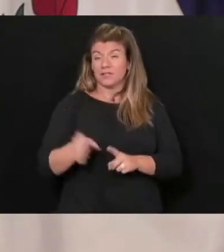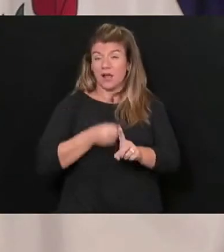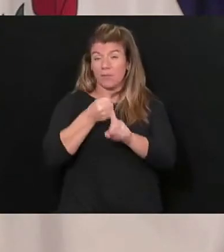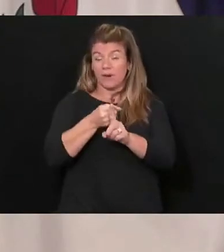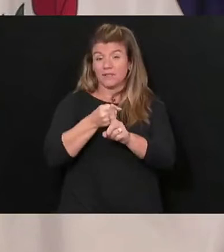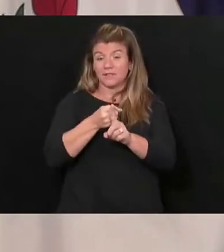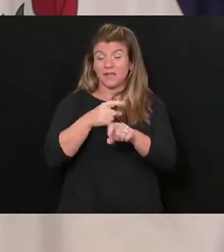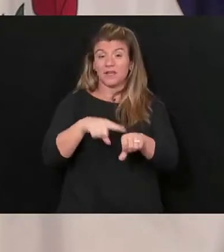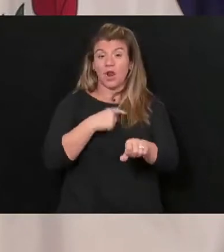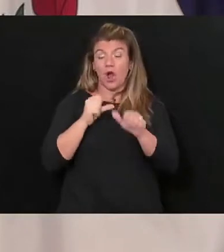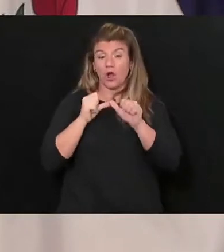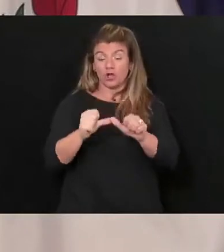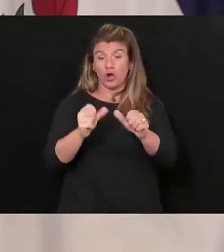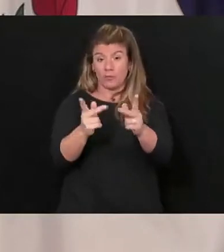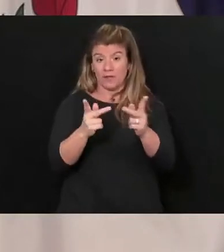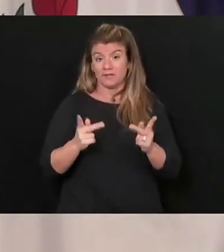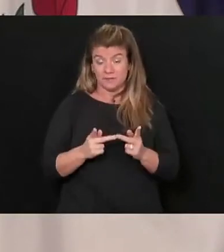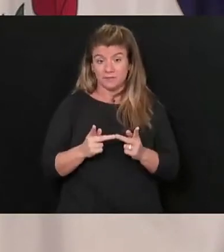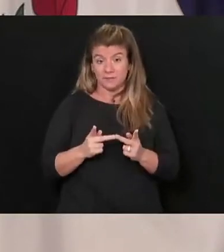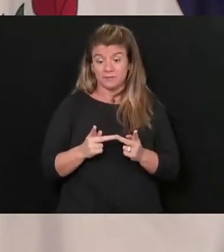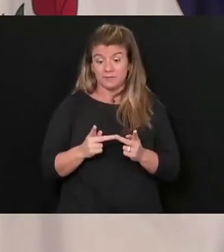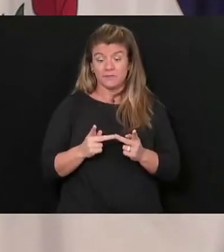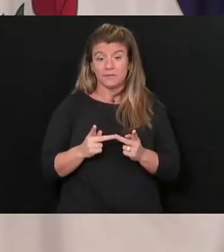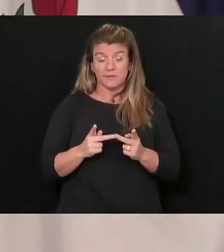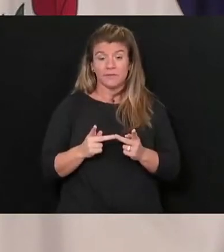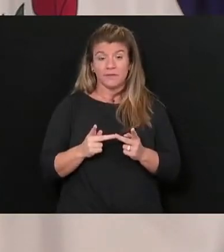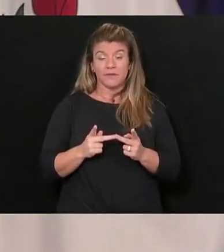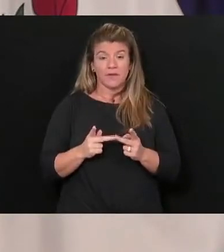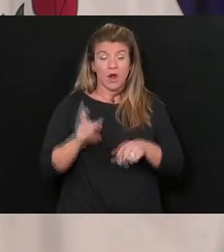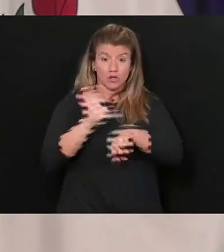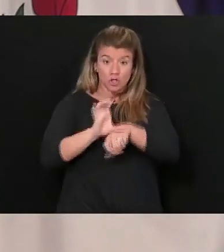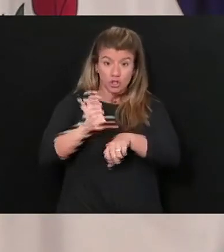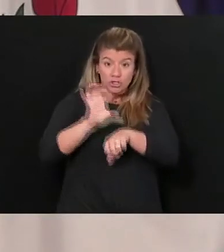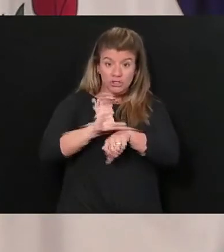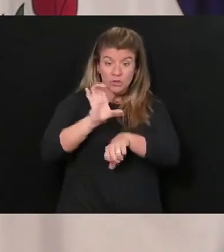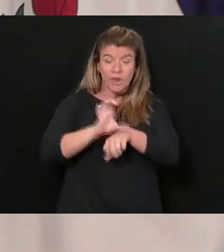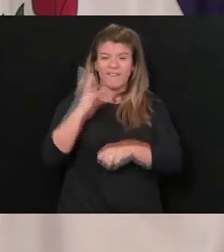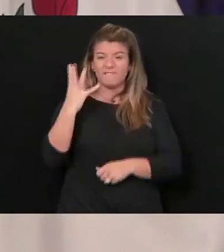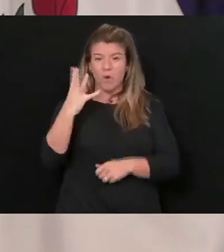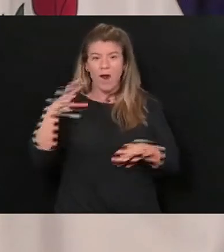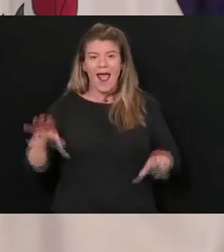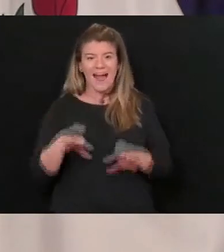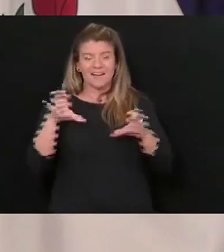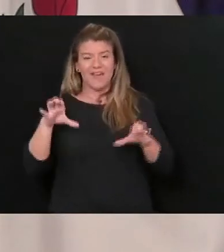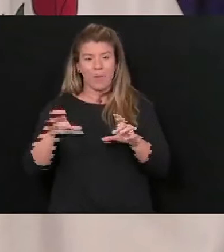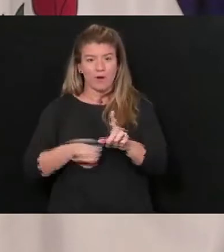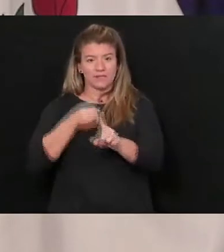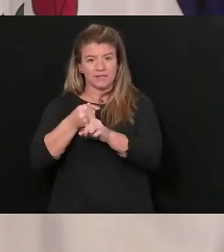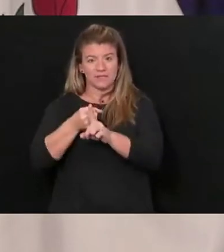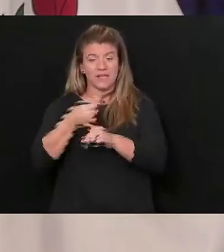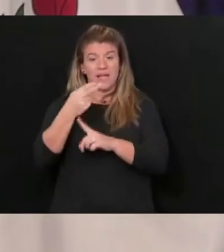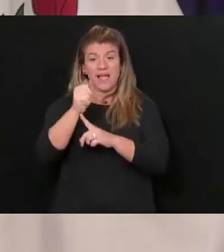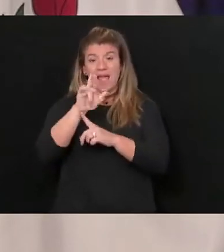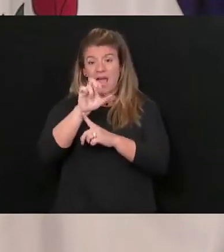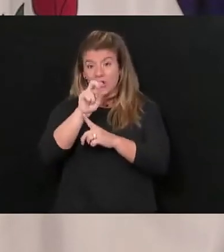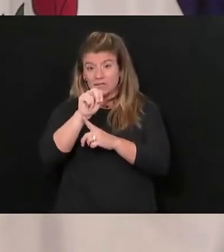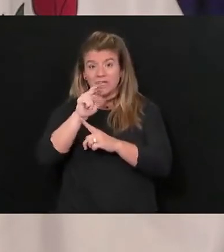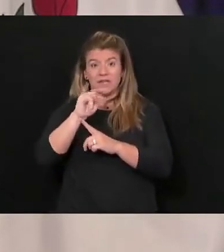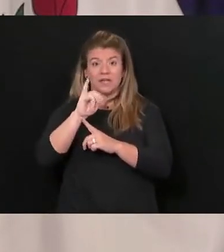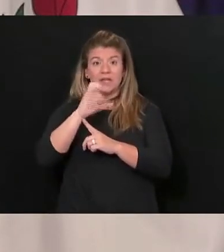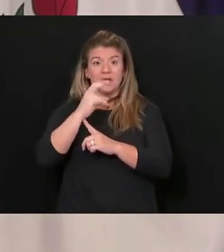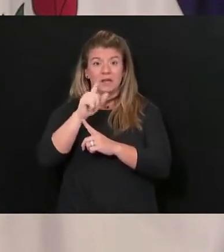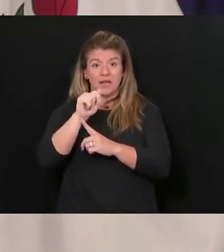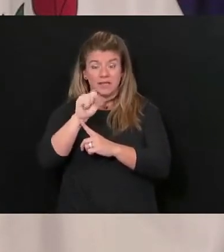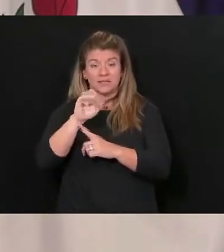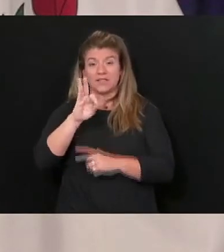care facilities. You know, in our churches, we have 4 active outbreaks now in Harrison, Nicholas, Fayette,